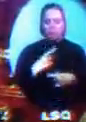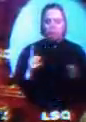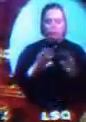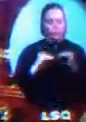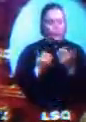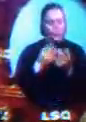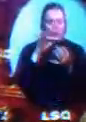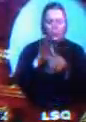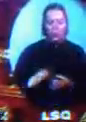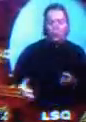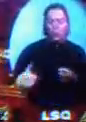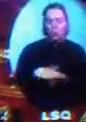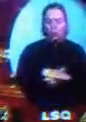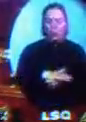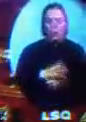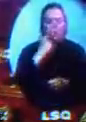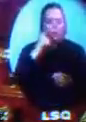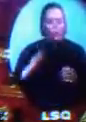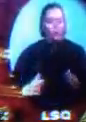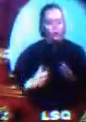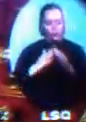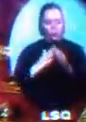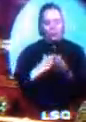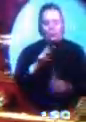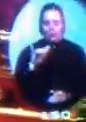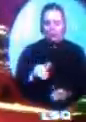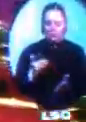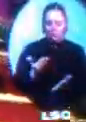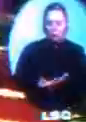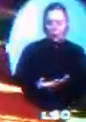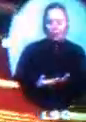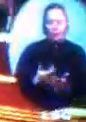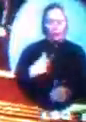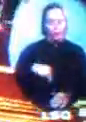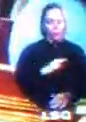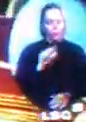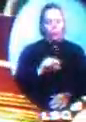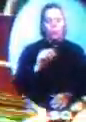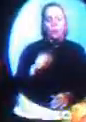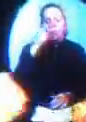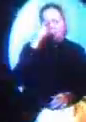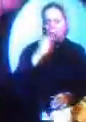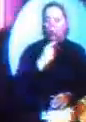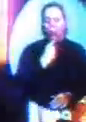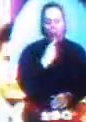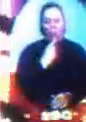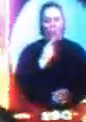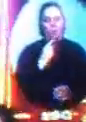That is further proof of our government's commitment to transparency and accountability. The